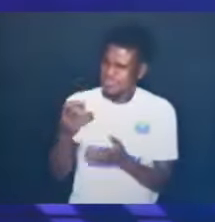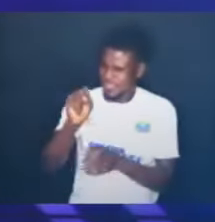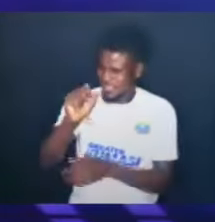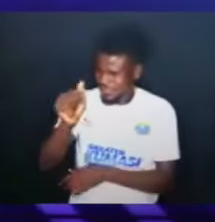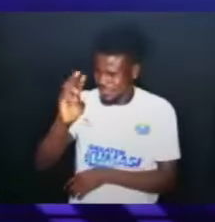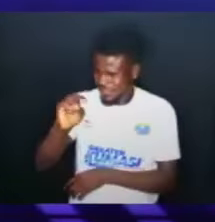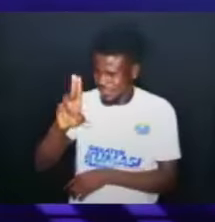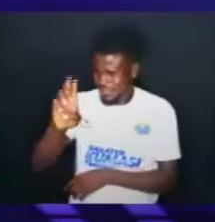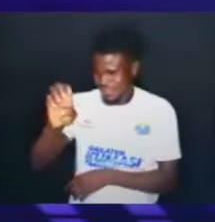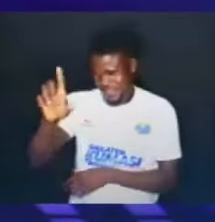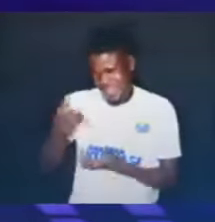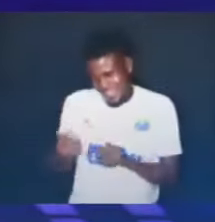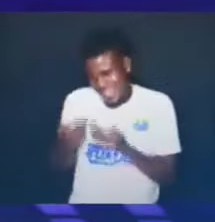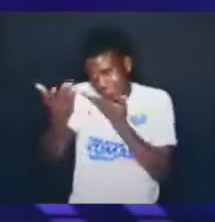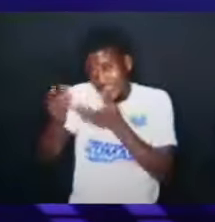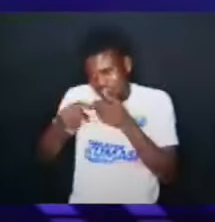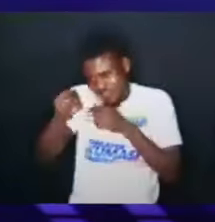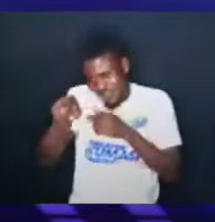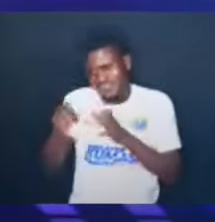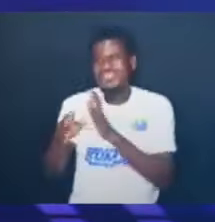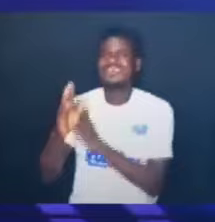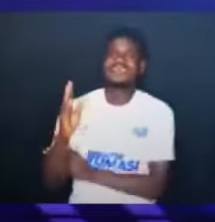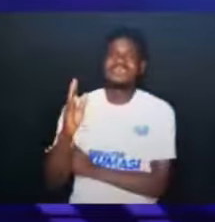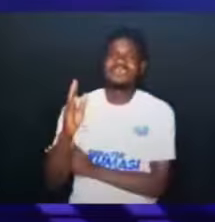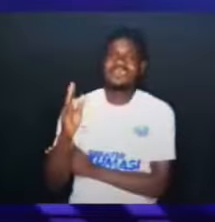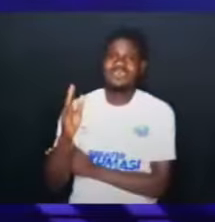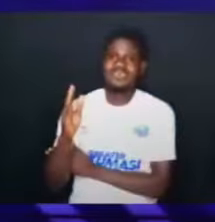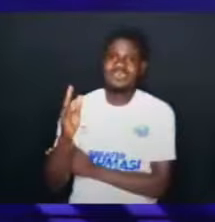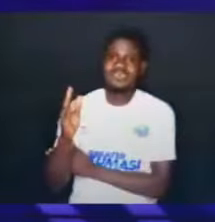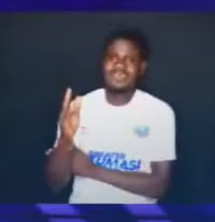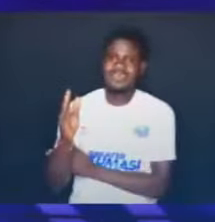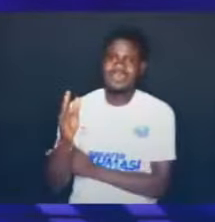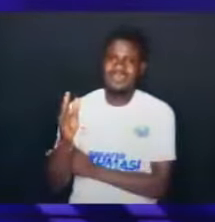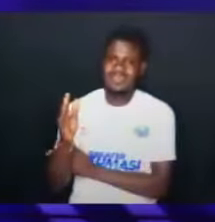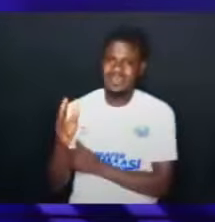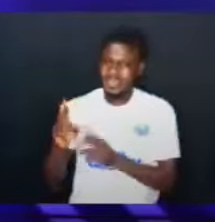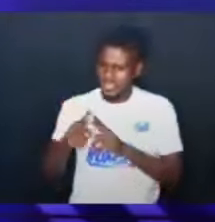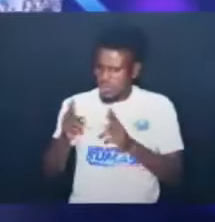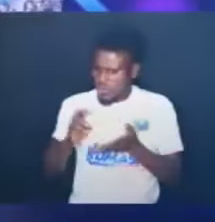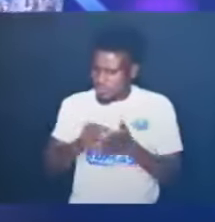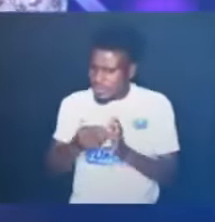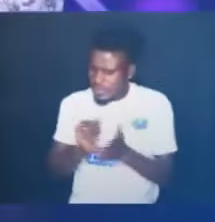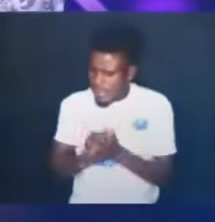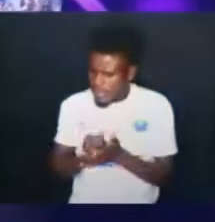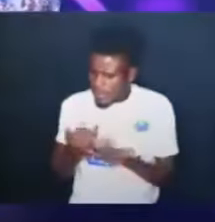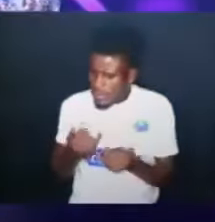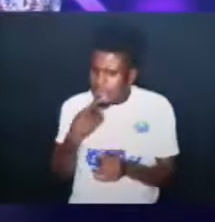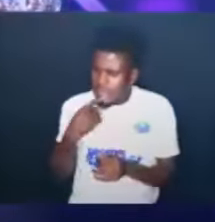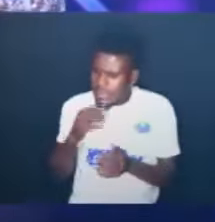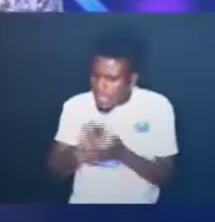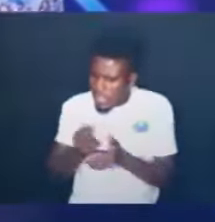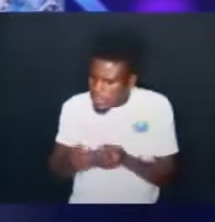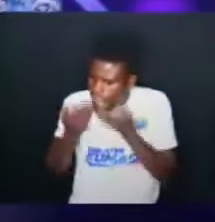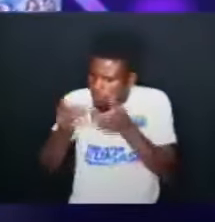coming to sacrifice to your God. So when did God cease to become his God? It ya hey no catcher